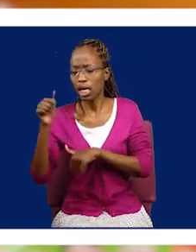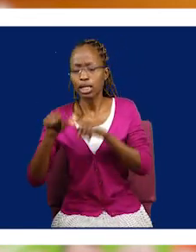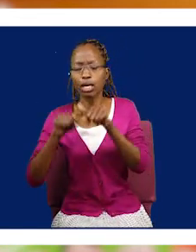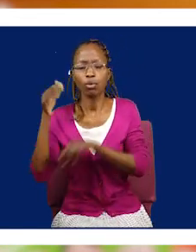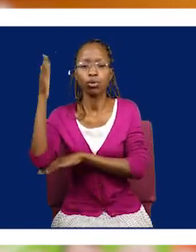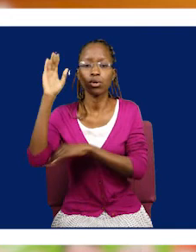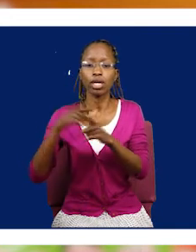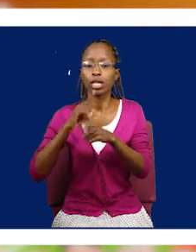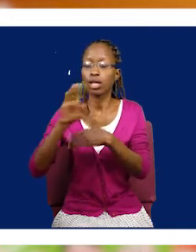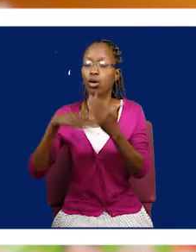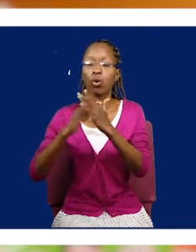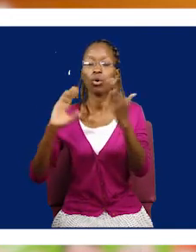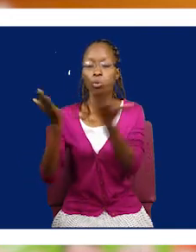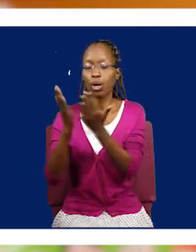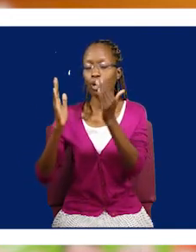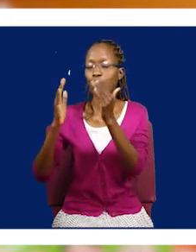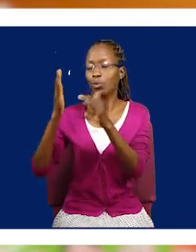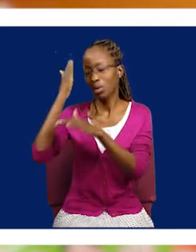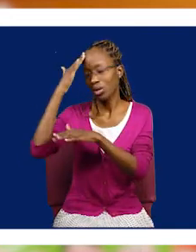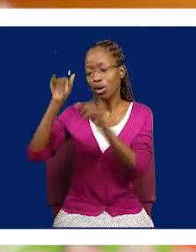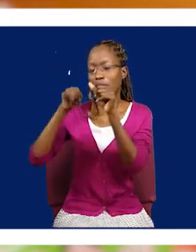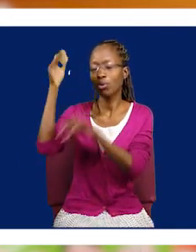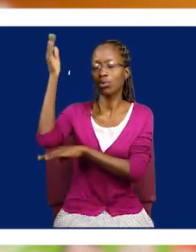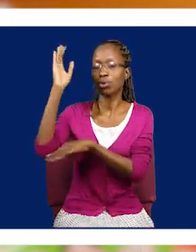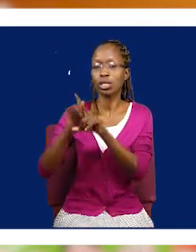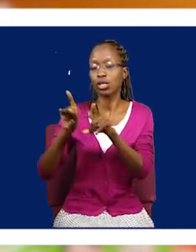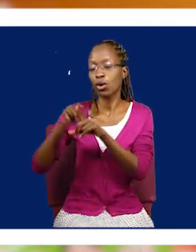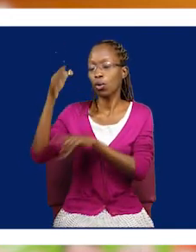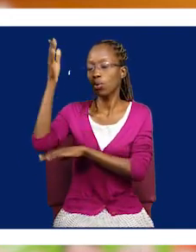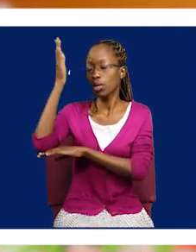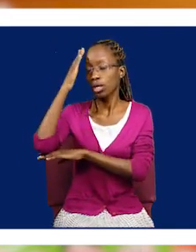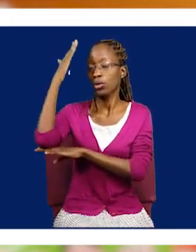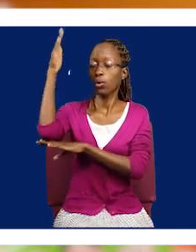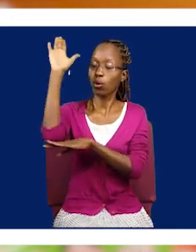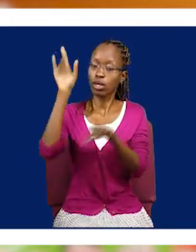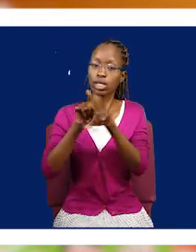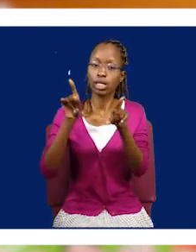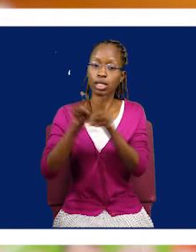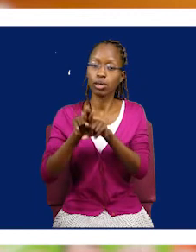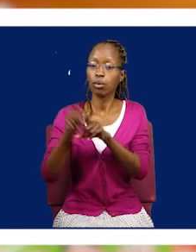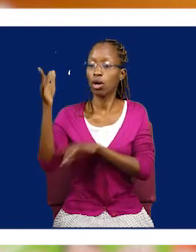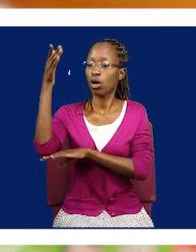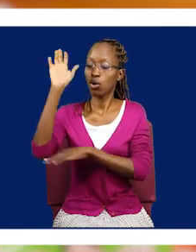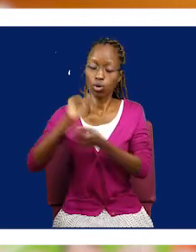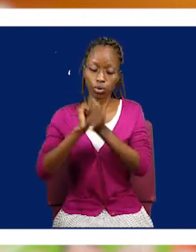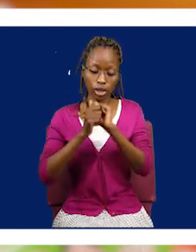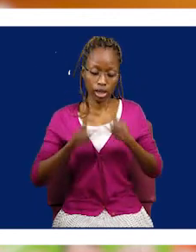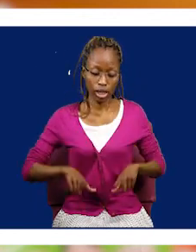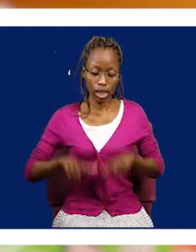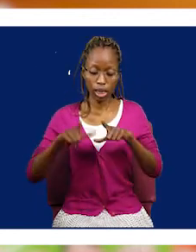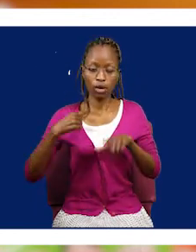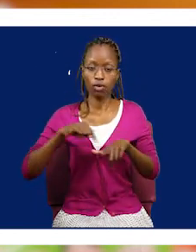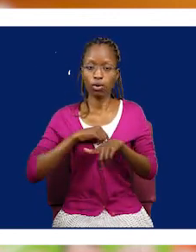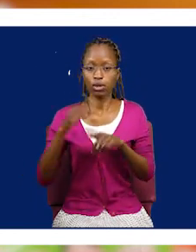God, then the whole world will know about him, will know him, and he will change our lives